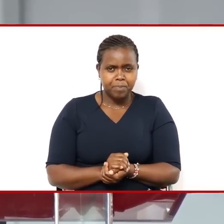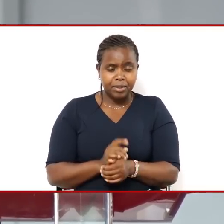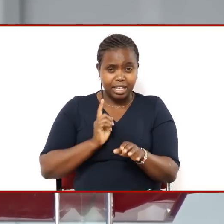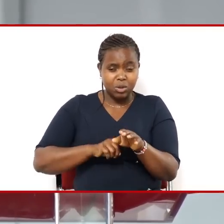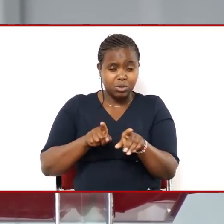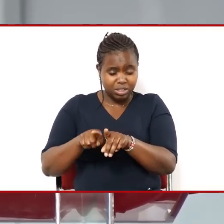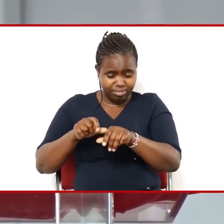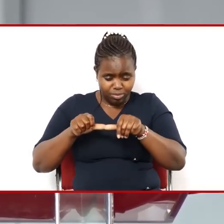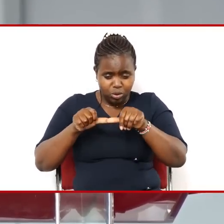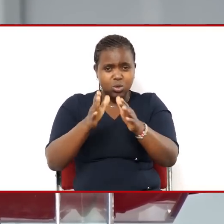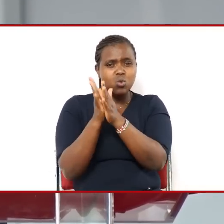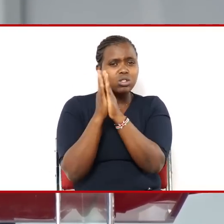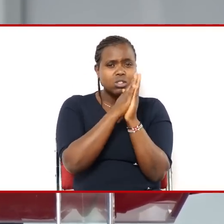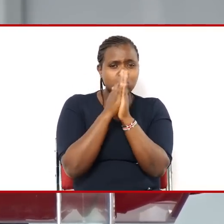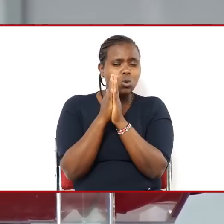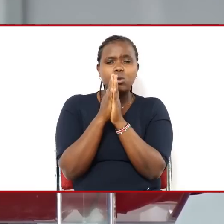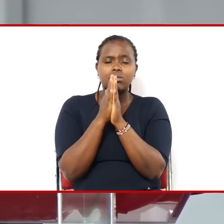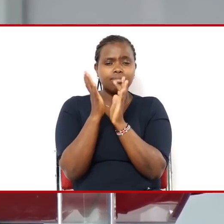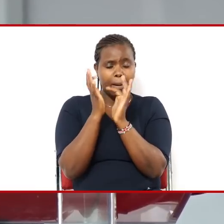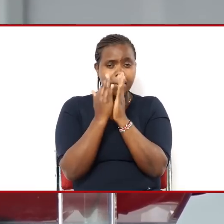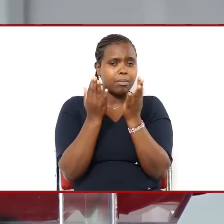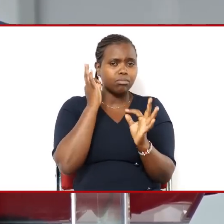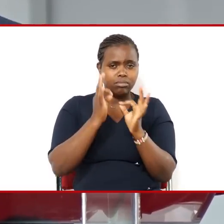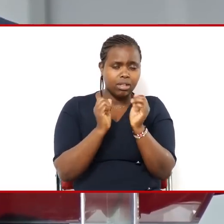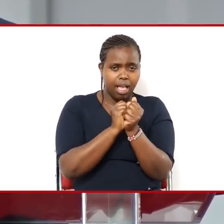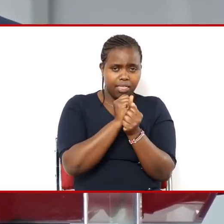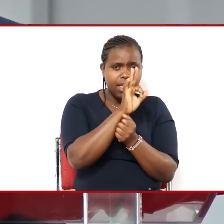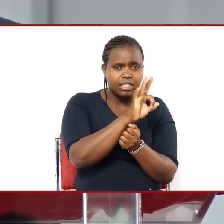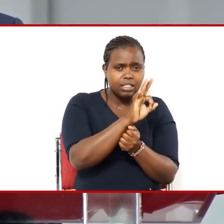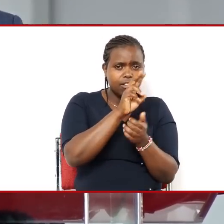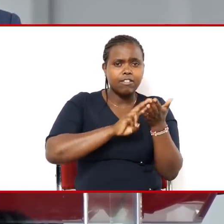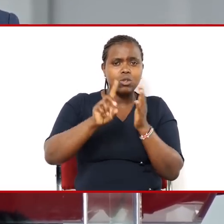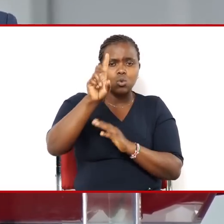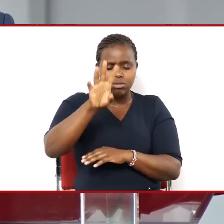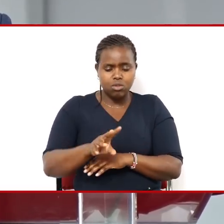And if you read all these stories in the book of Judges chapter 13, verses 1 to 14,